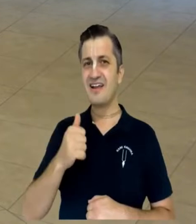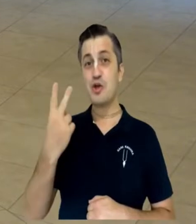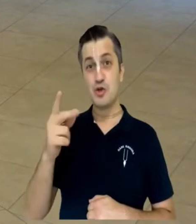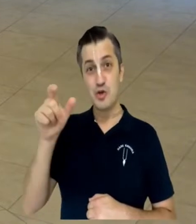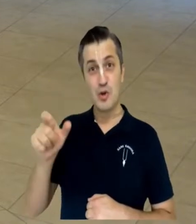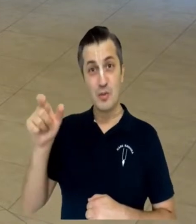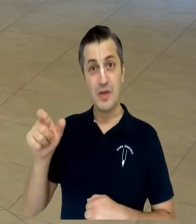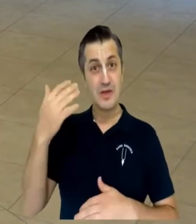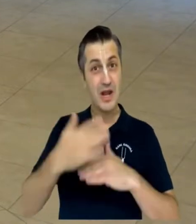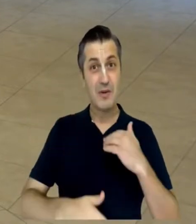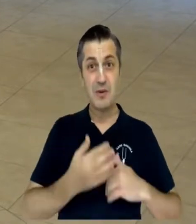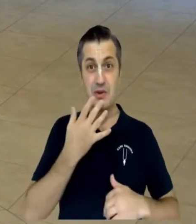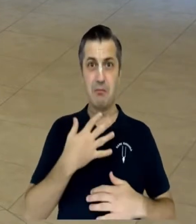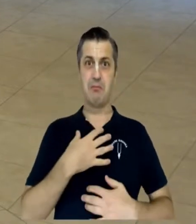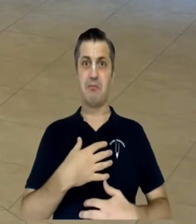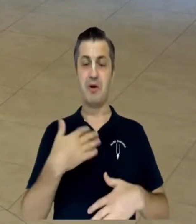done a mistake. I'm very happy.